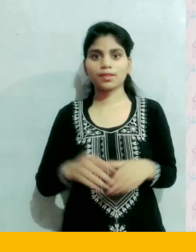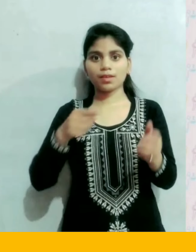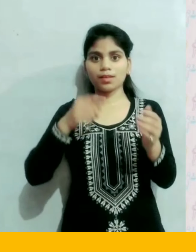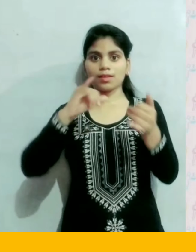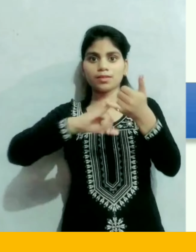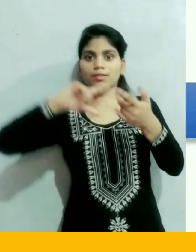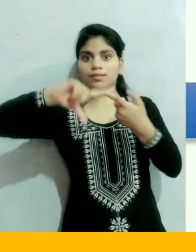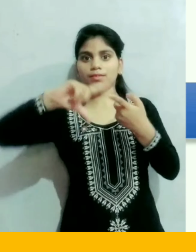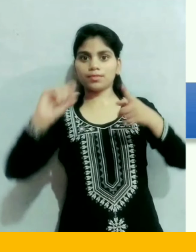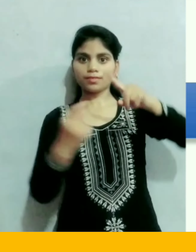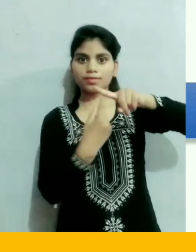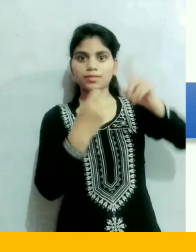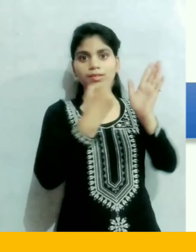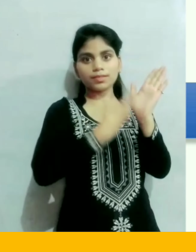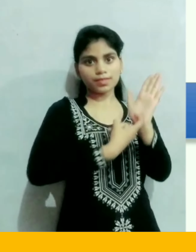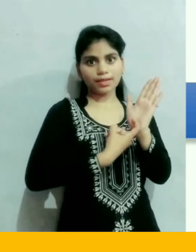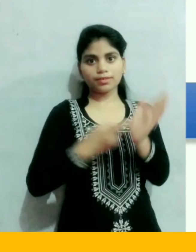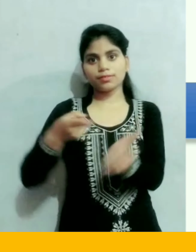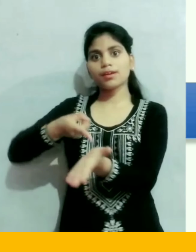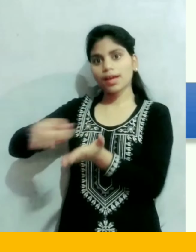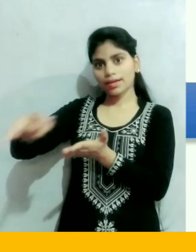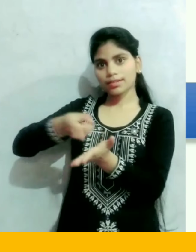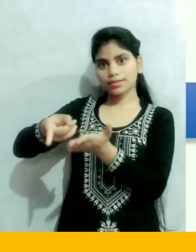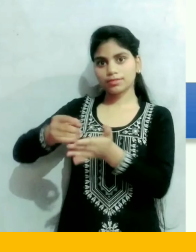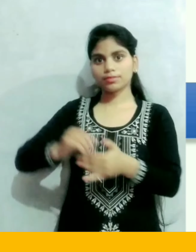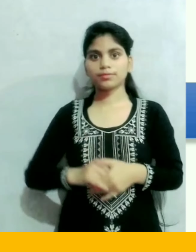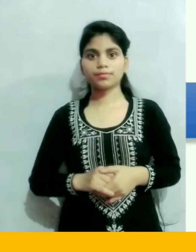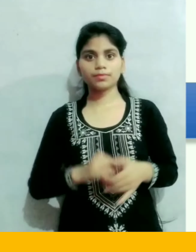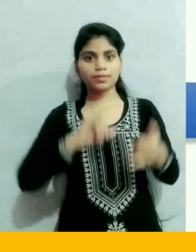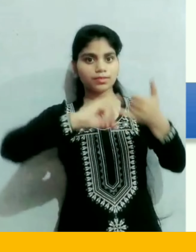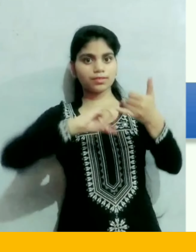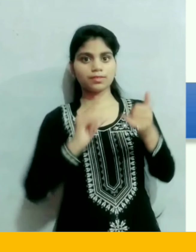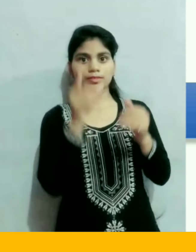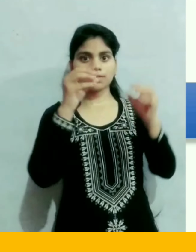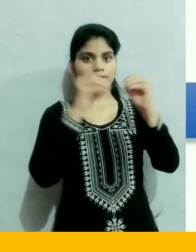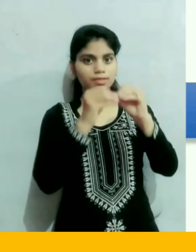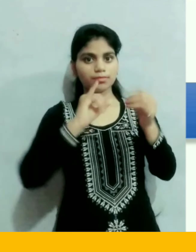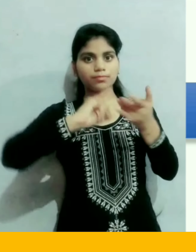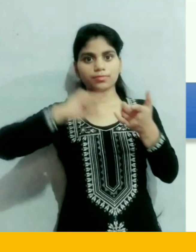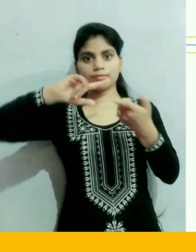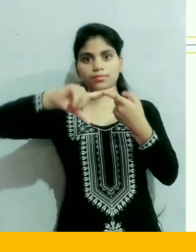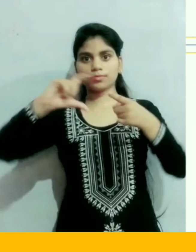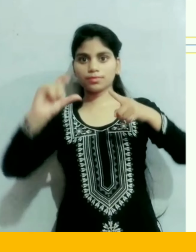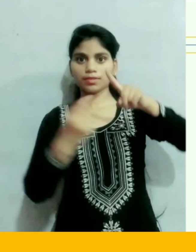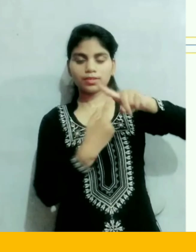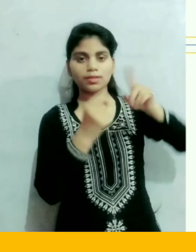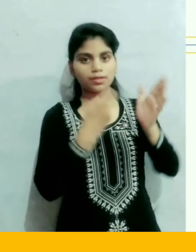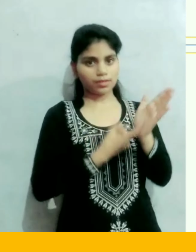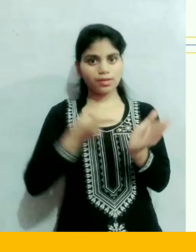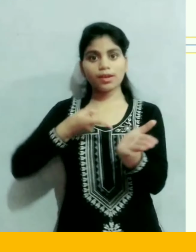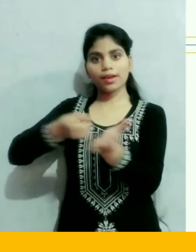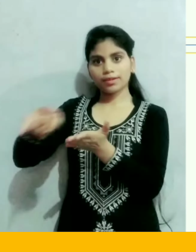Digital content for candidate with disability. Sector: Agriculture and